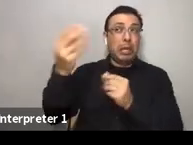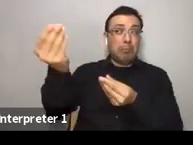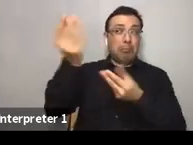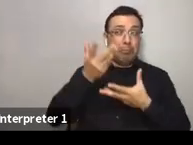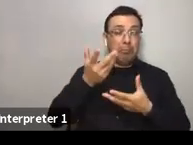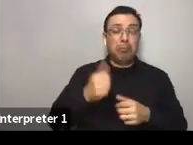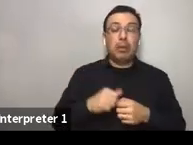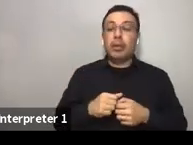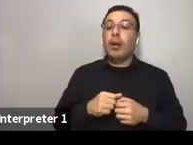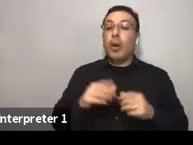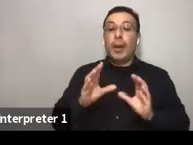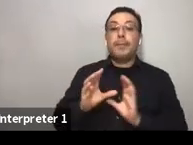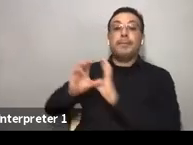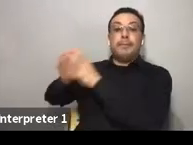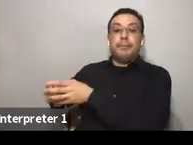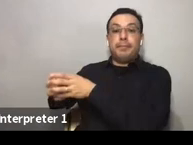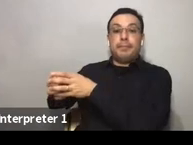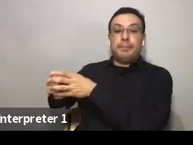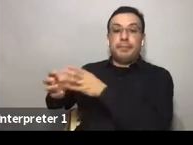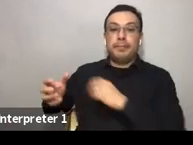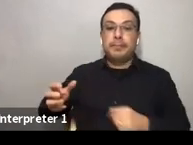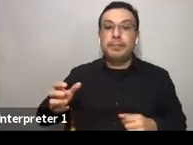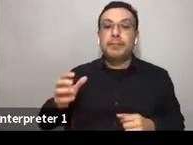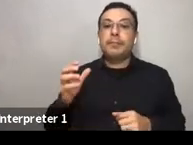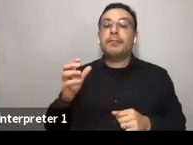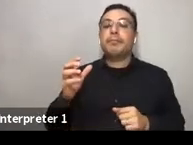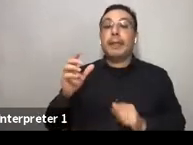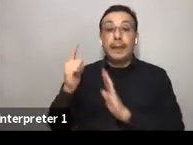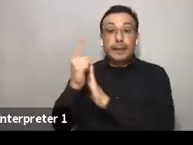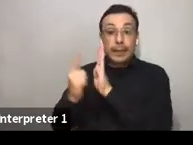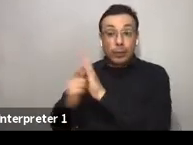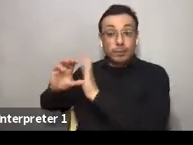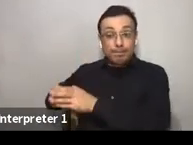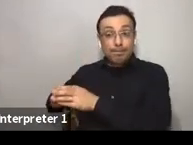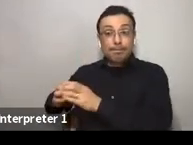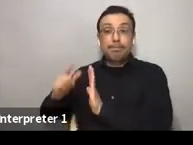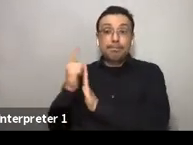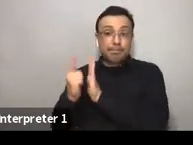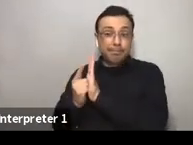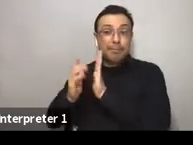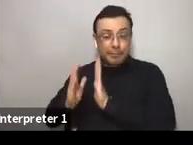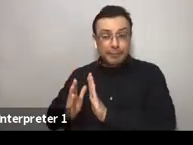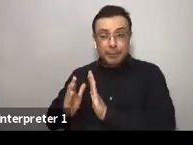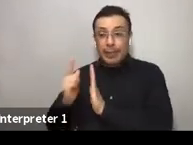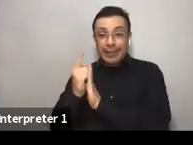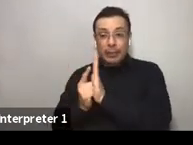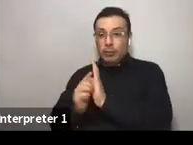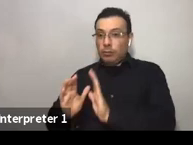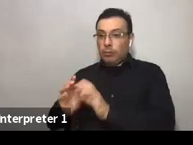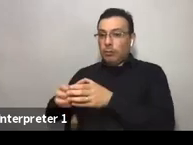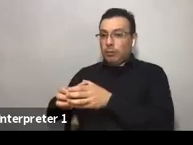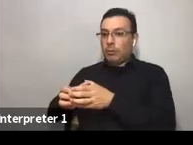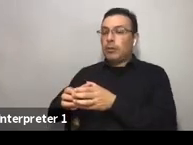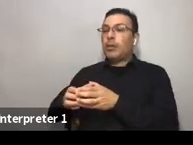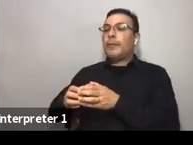The legal department has similar lawyers, civil legal attorneys have specific